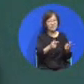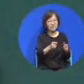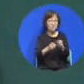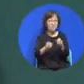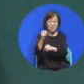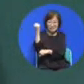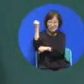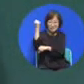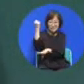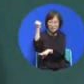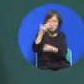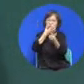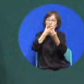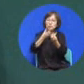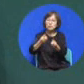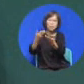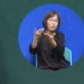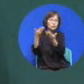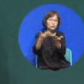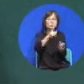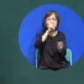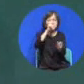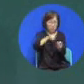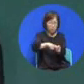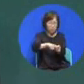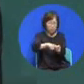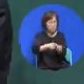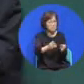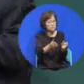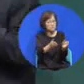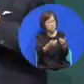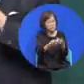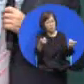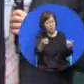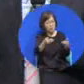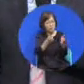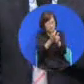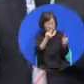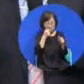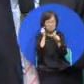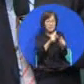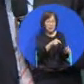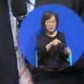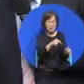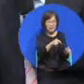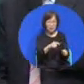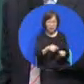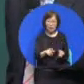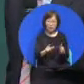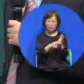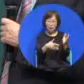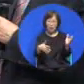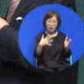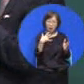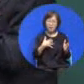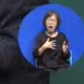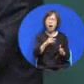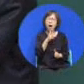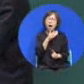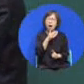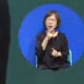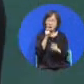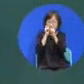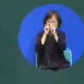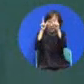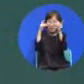Abraham to leave Chaldea, it's not to give him hardships, but to give him source of blessings. That's what Abraham was able to